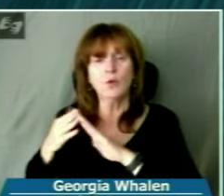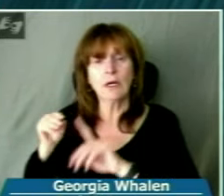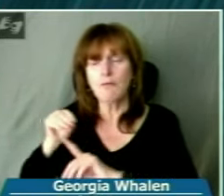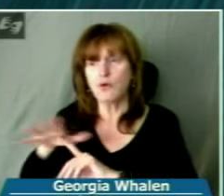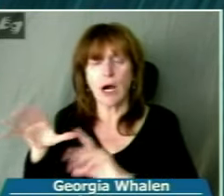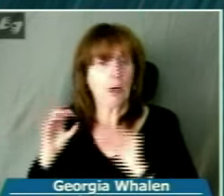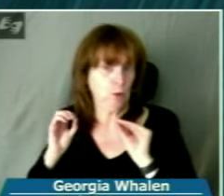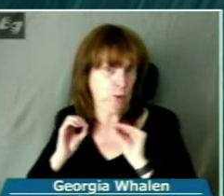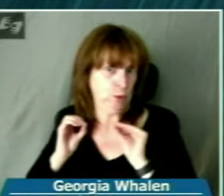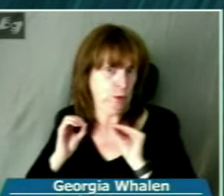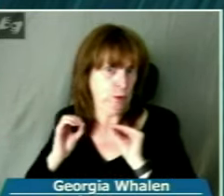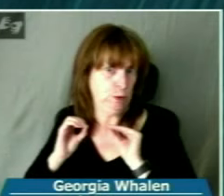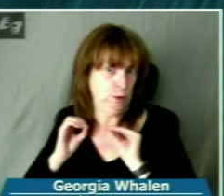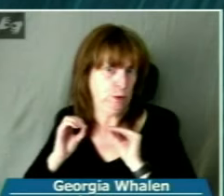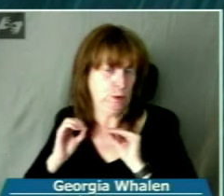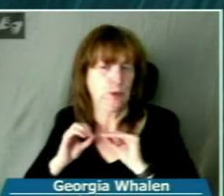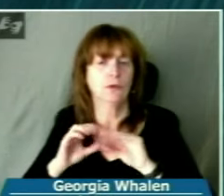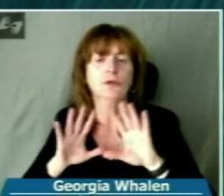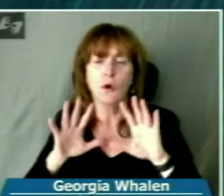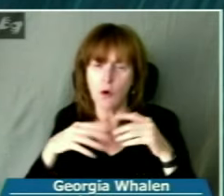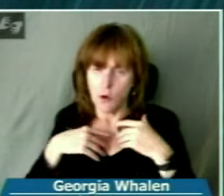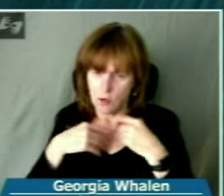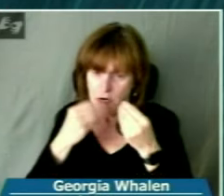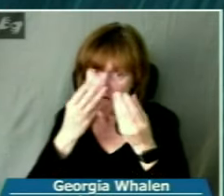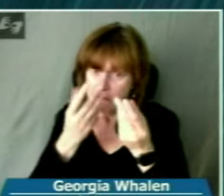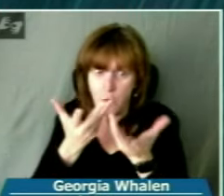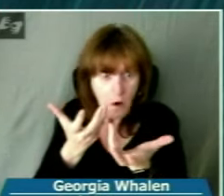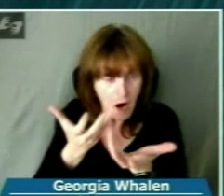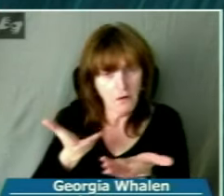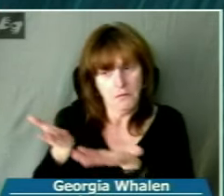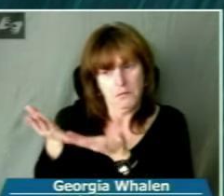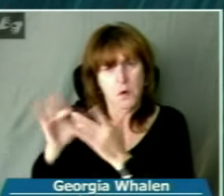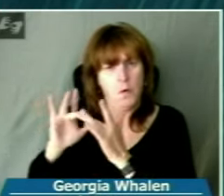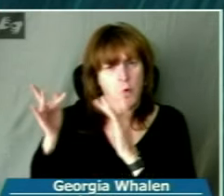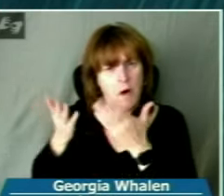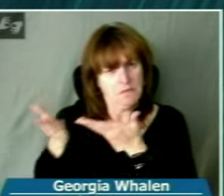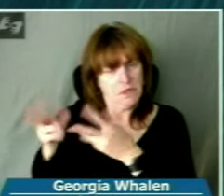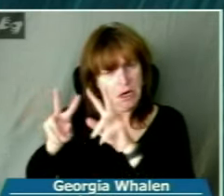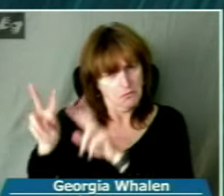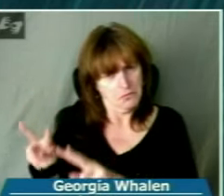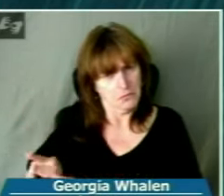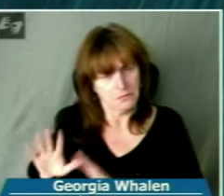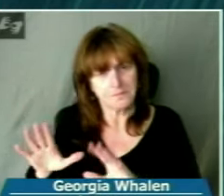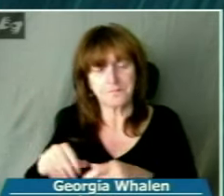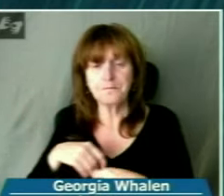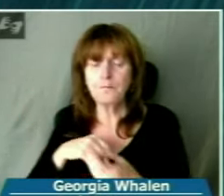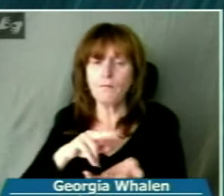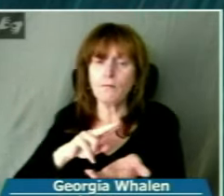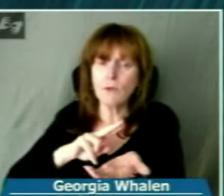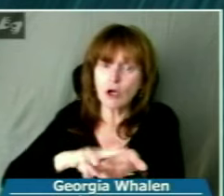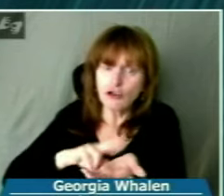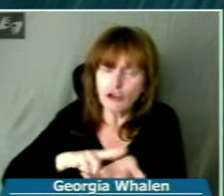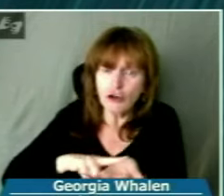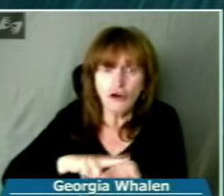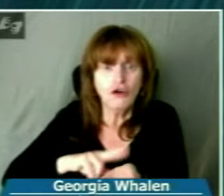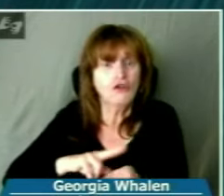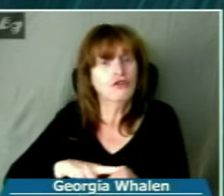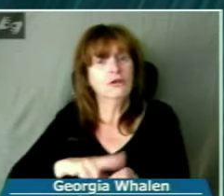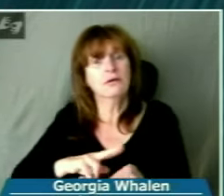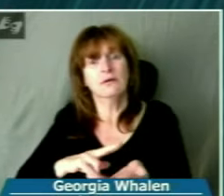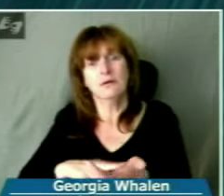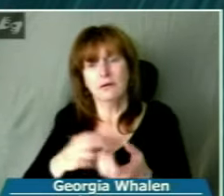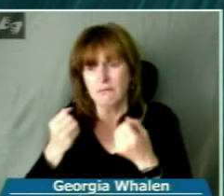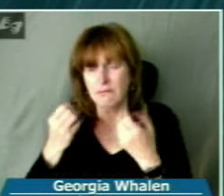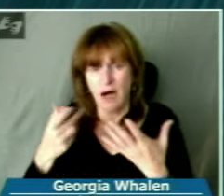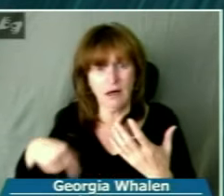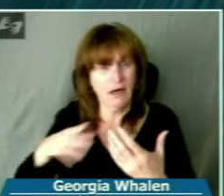that. And I just wanted to give a shout out to all the nurses, all my colleagues in Hamilton Public Health who are working on case and contact